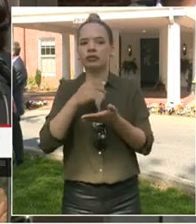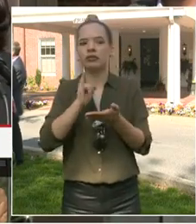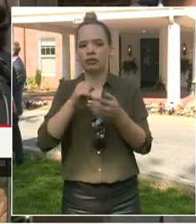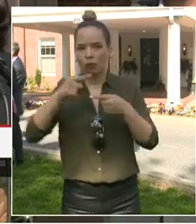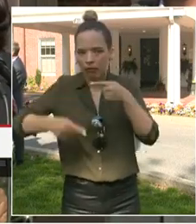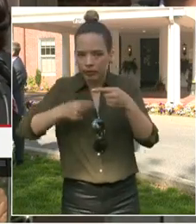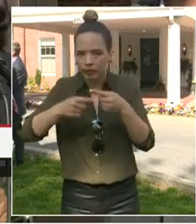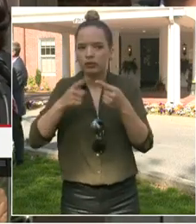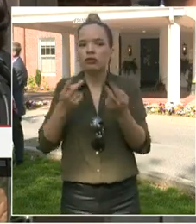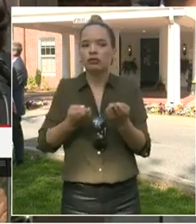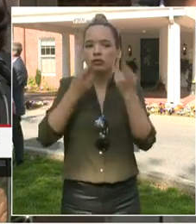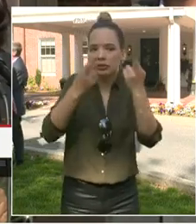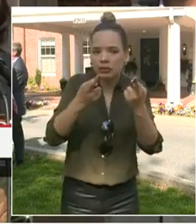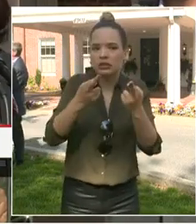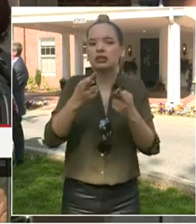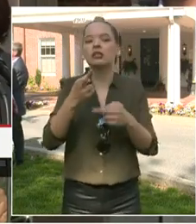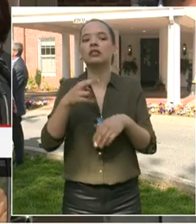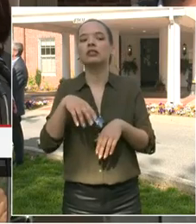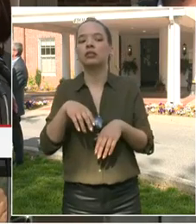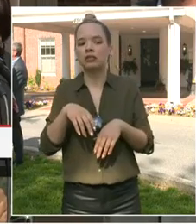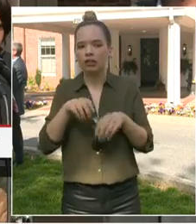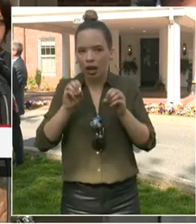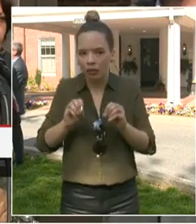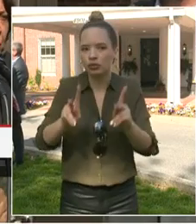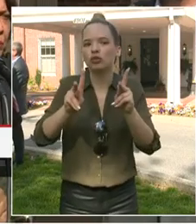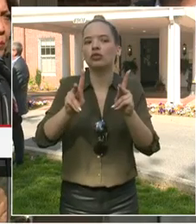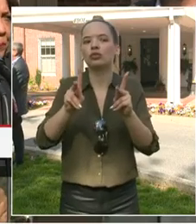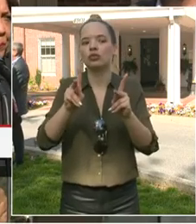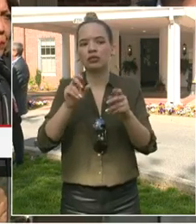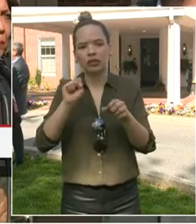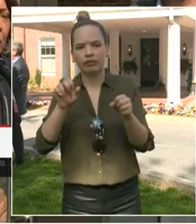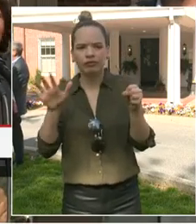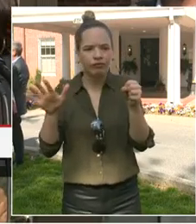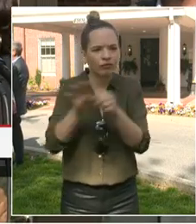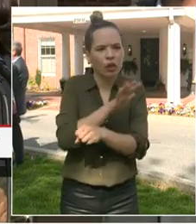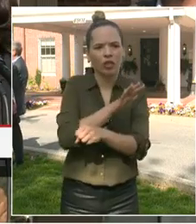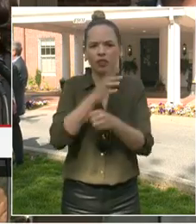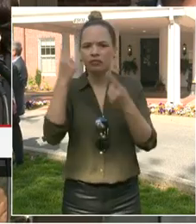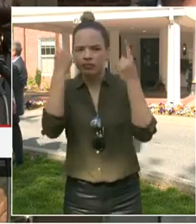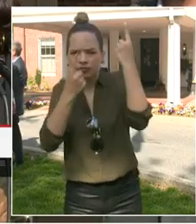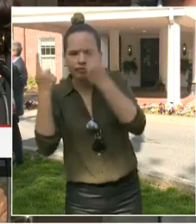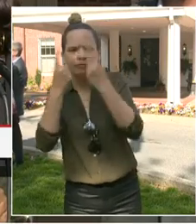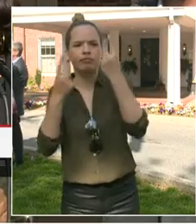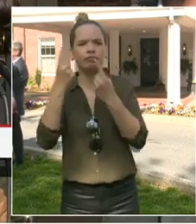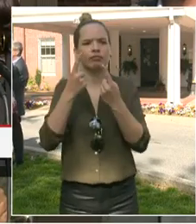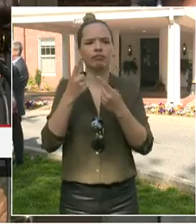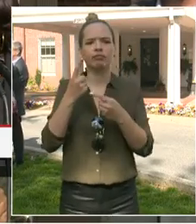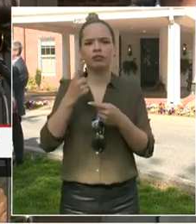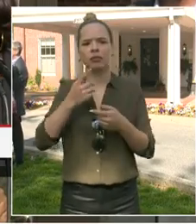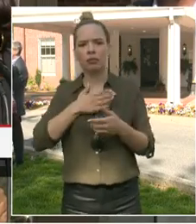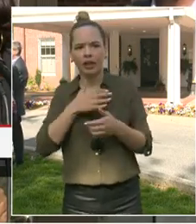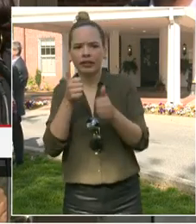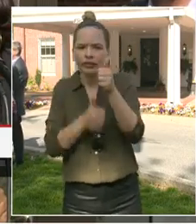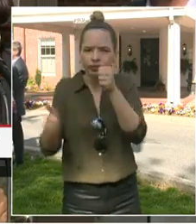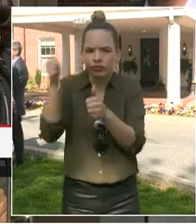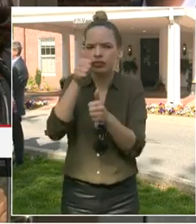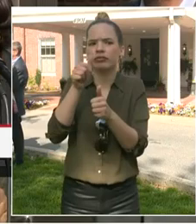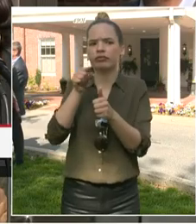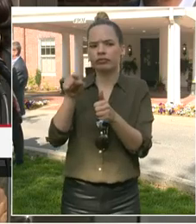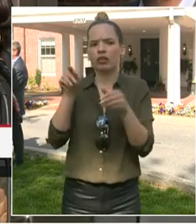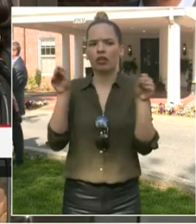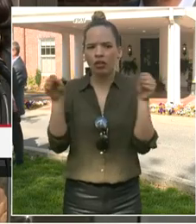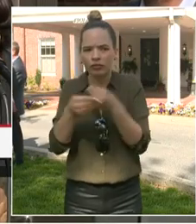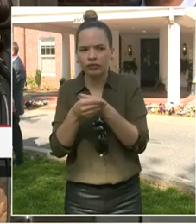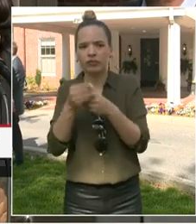impact have the opportunity to have the full consideration of my executive office from